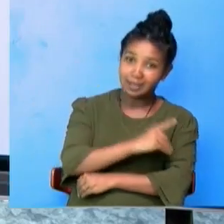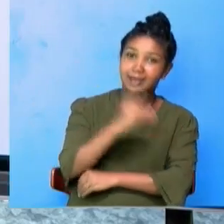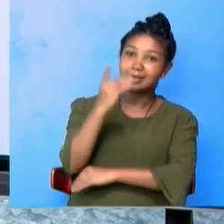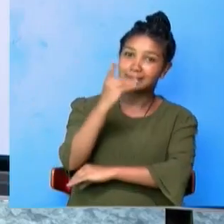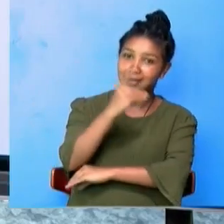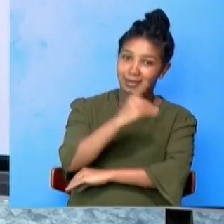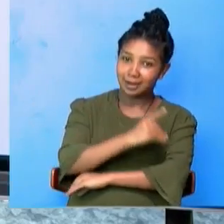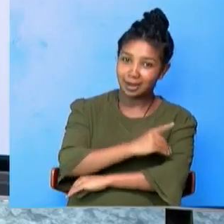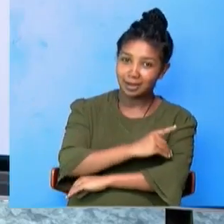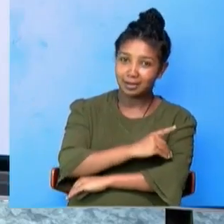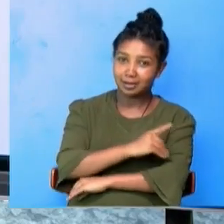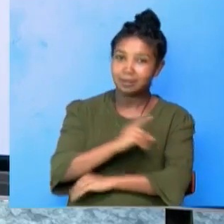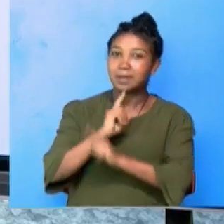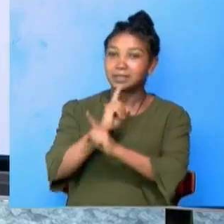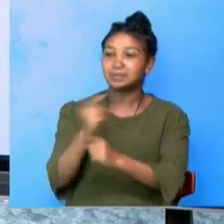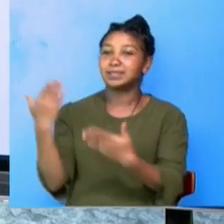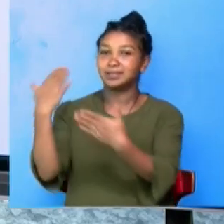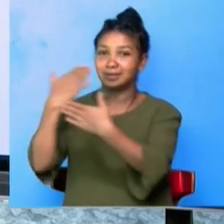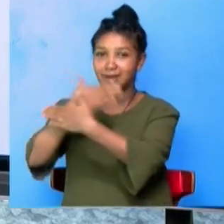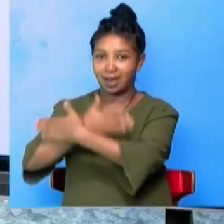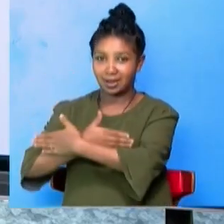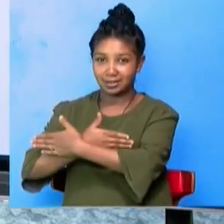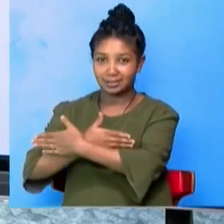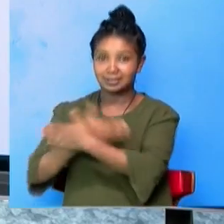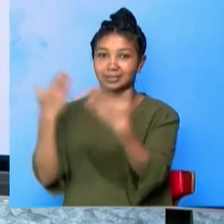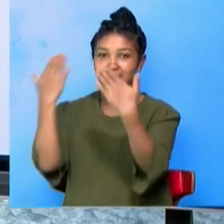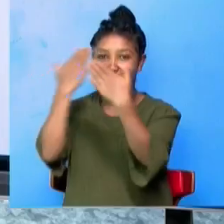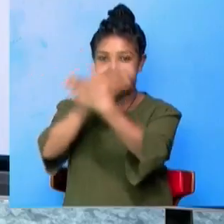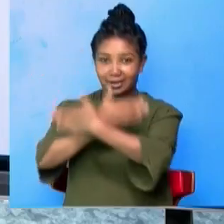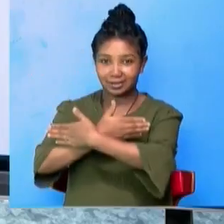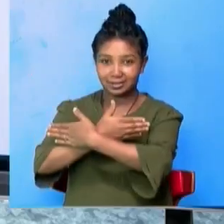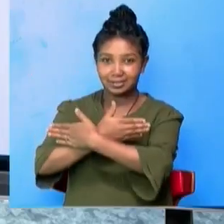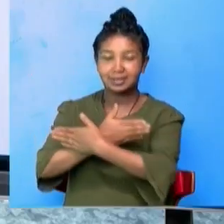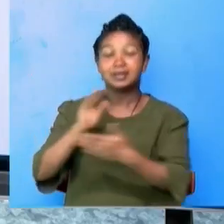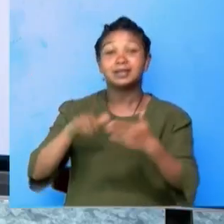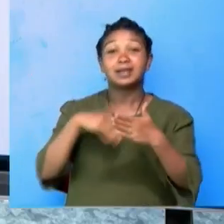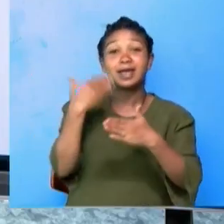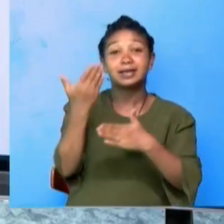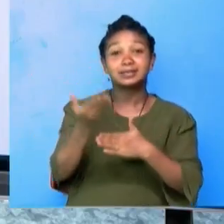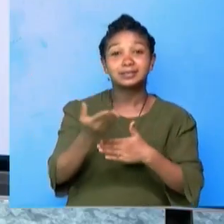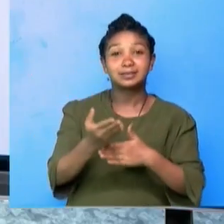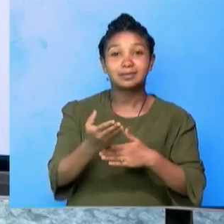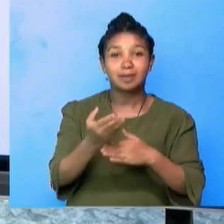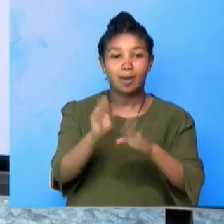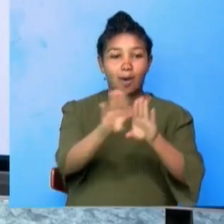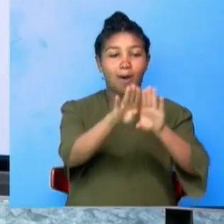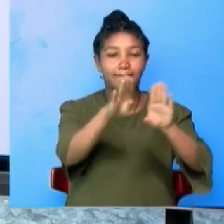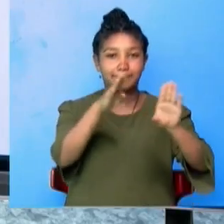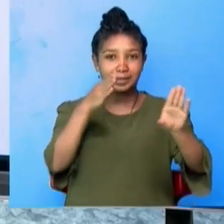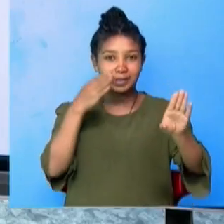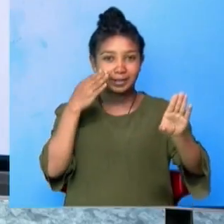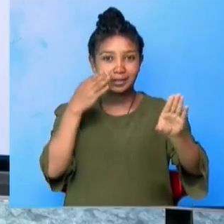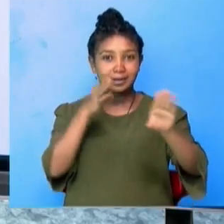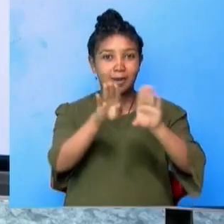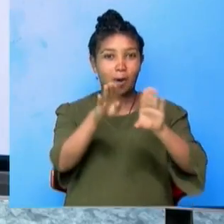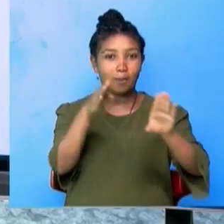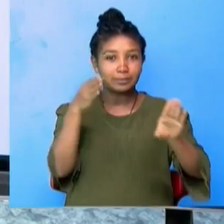day, night. Day, night. And next, open, open,